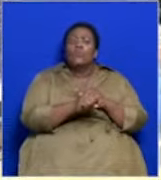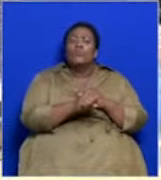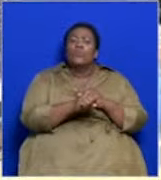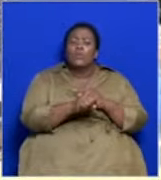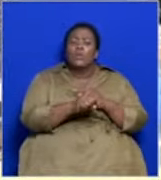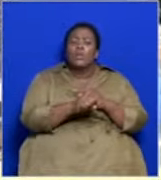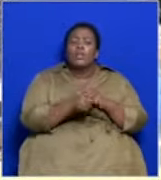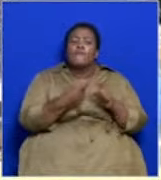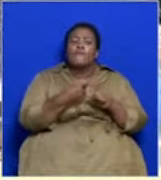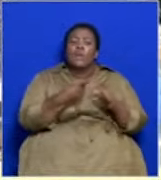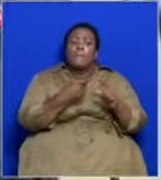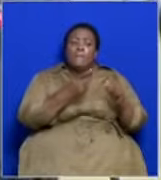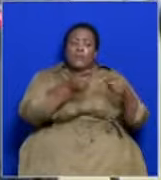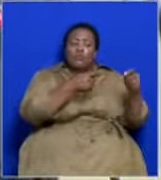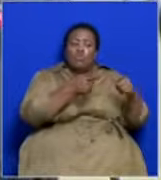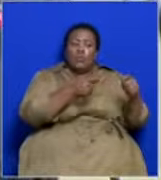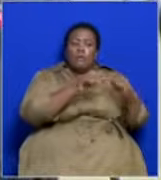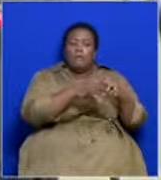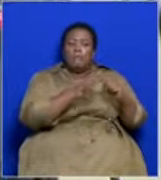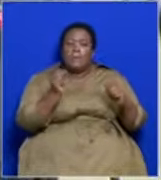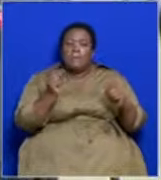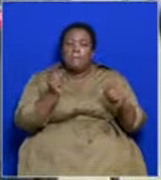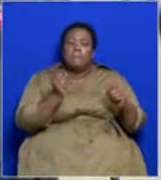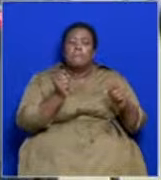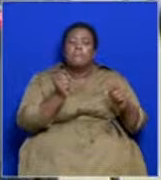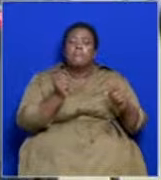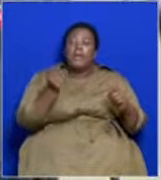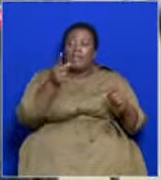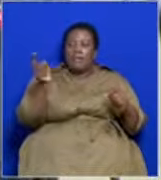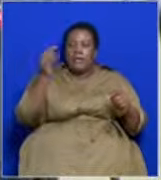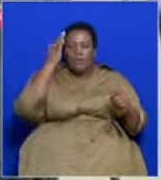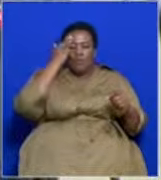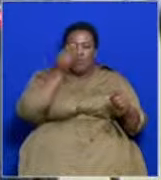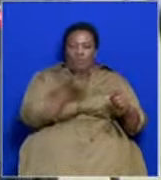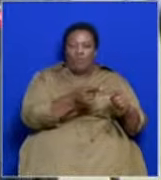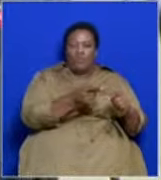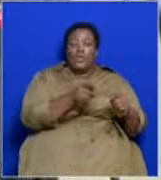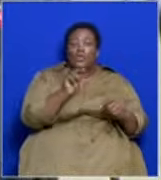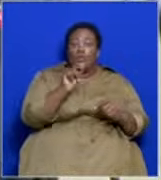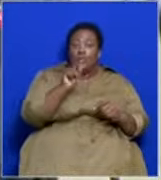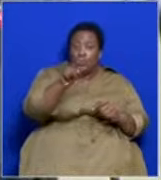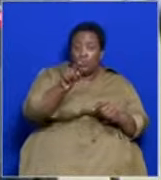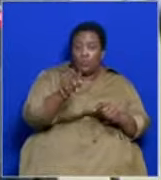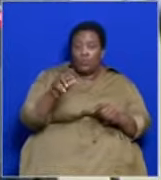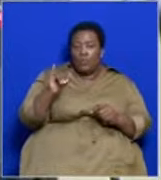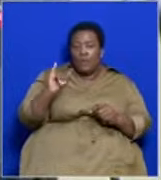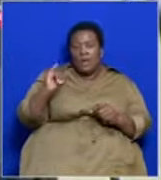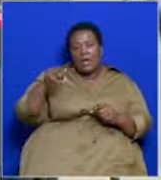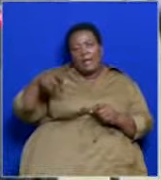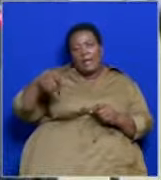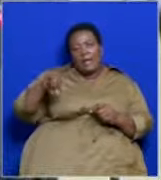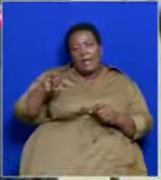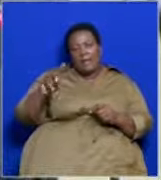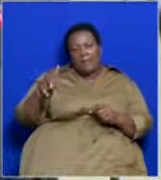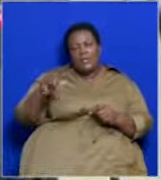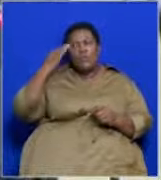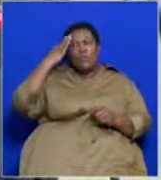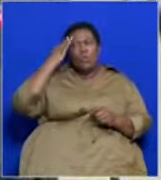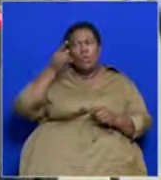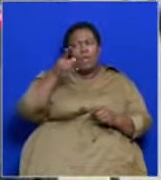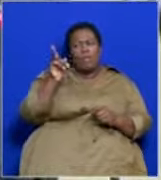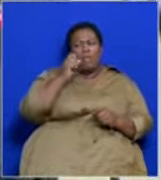to them. So you, IPID, know they are lying when they say that, when they say it was